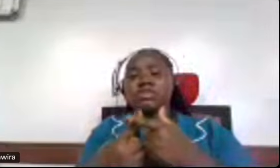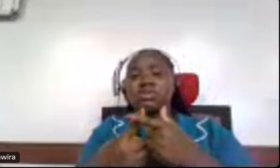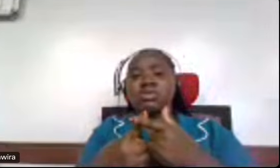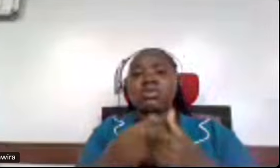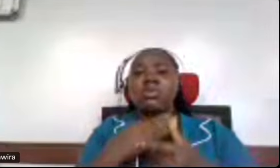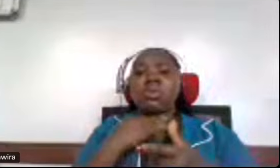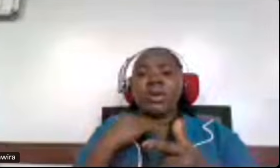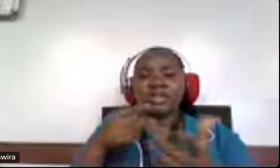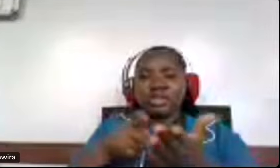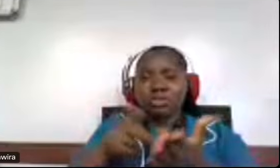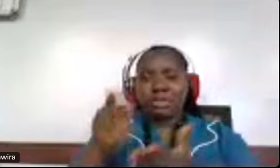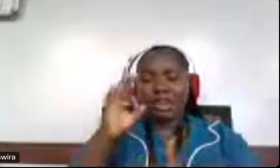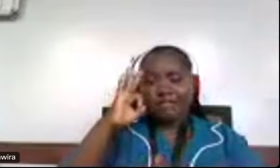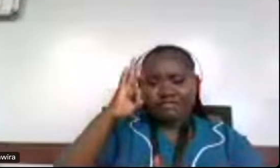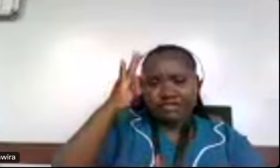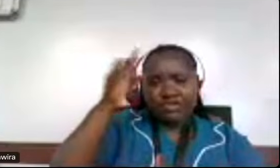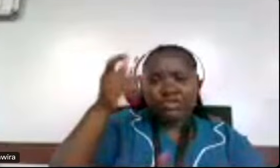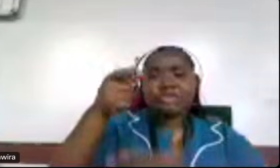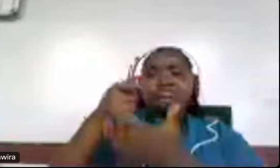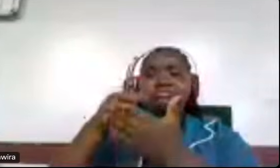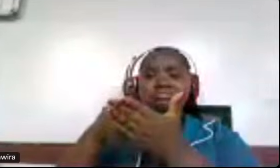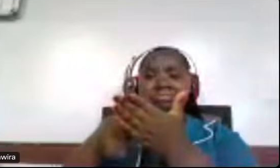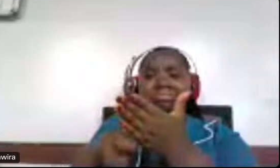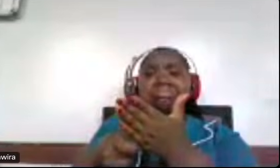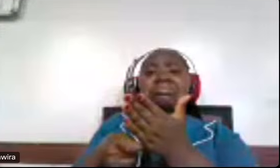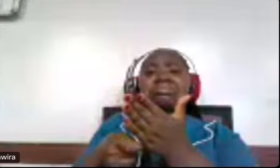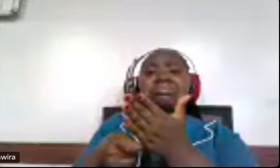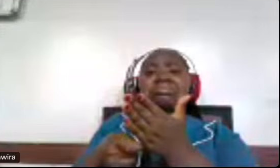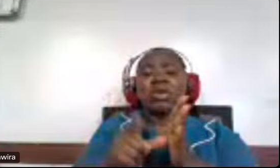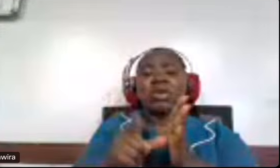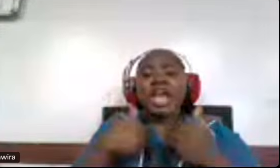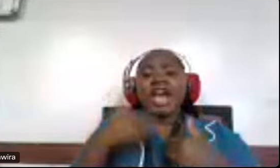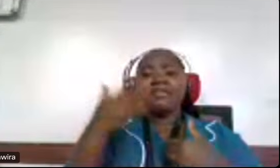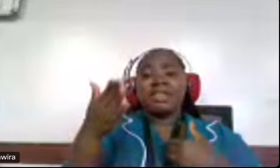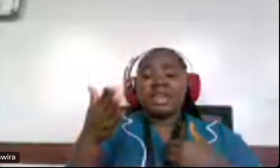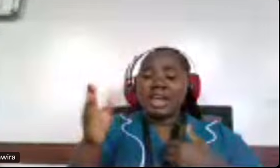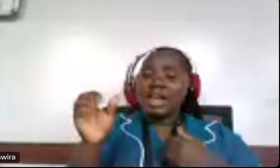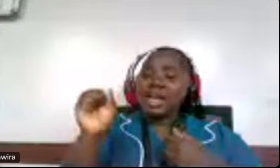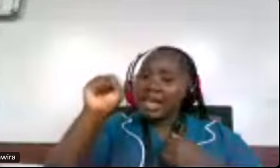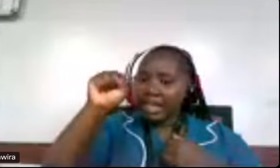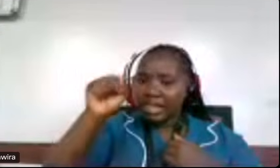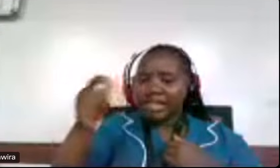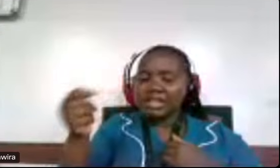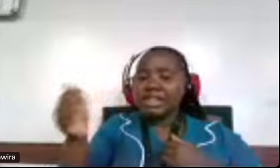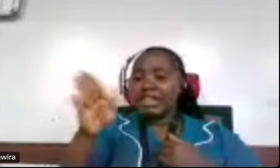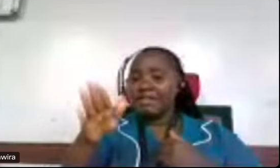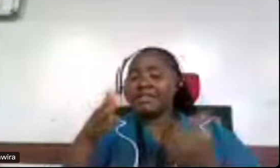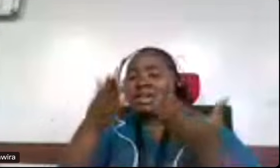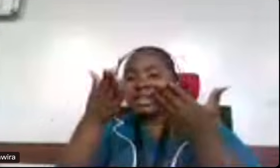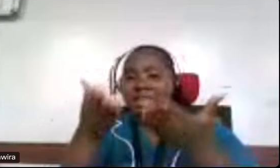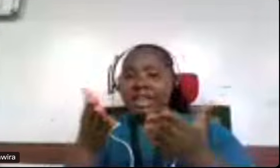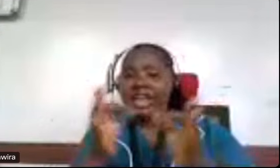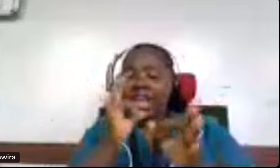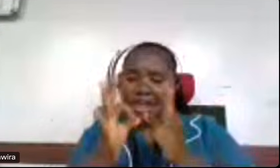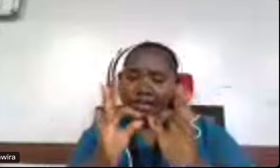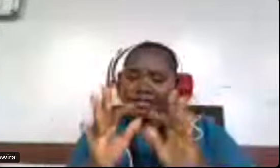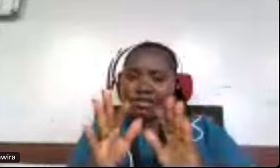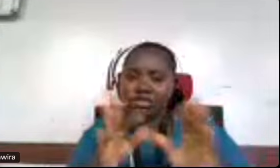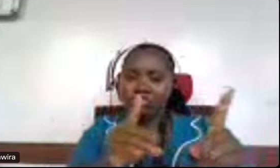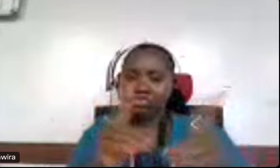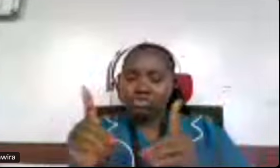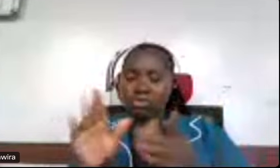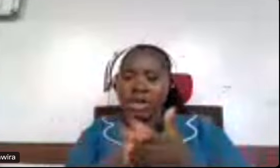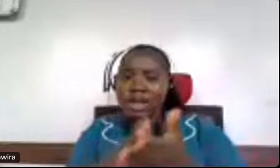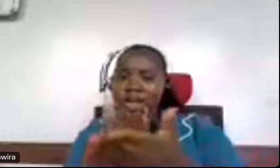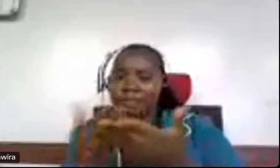or future tax liability. So yes, refund is there so long as you make the application. The challenge has